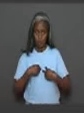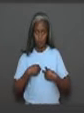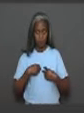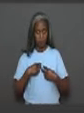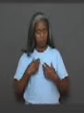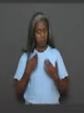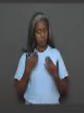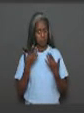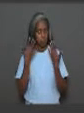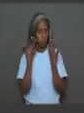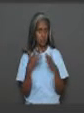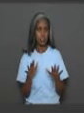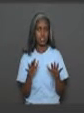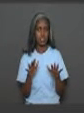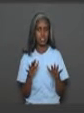almost finished.